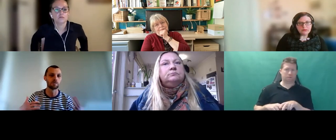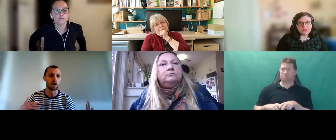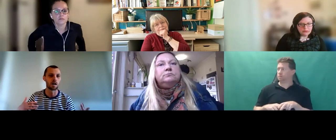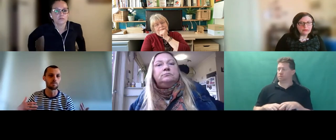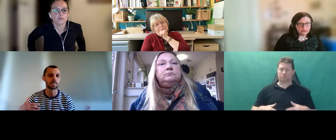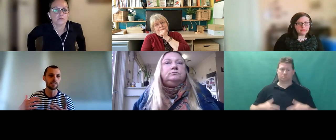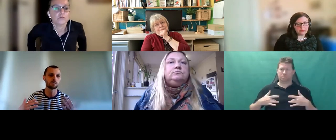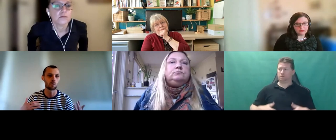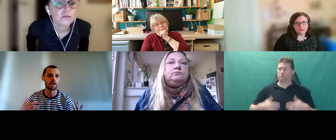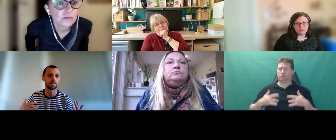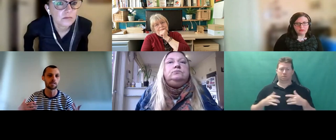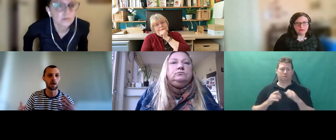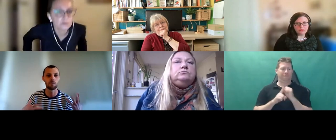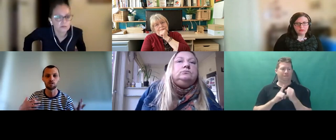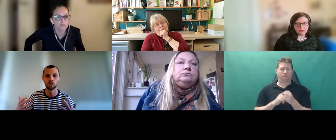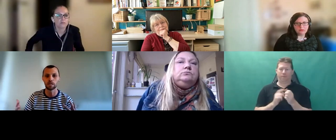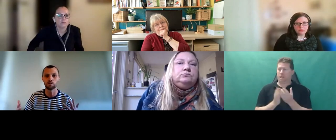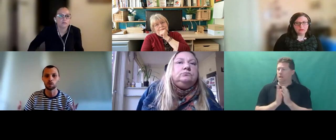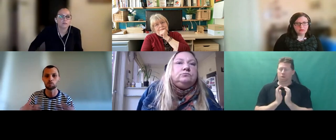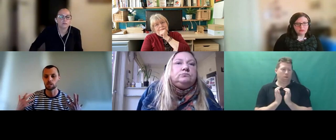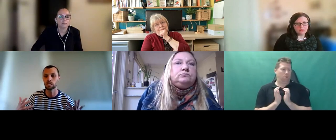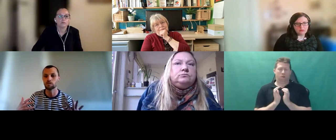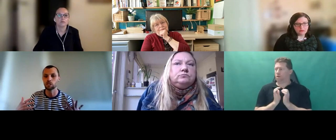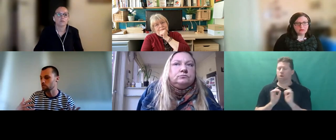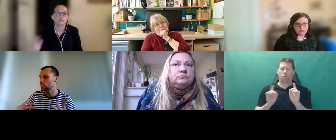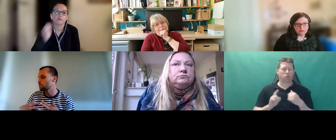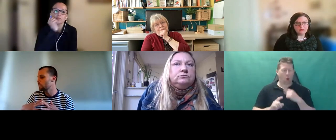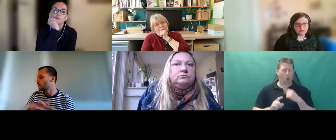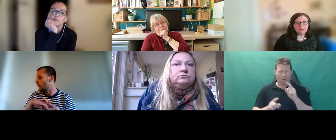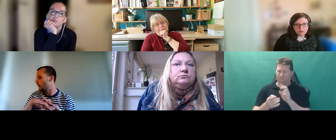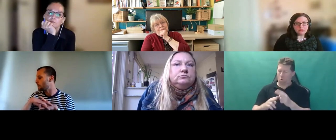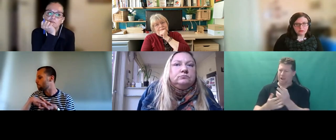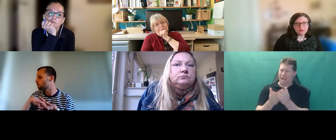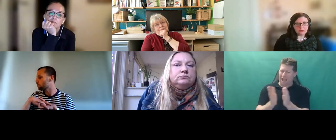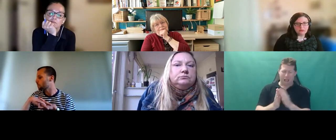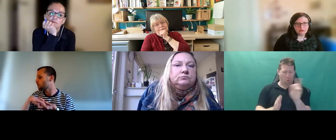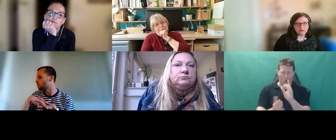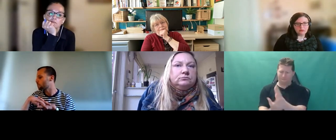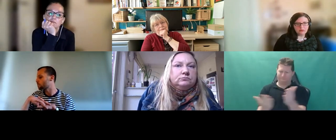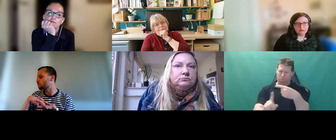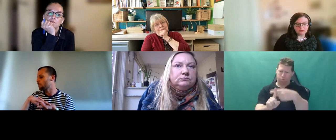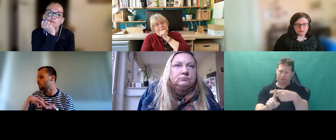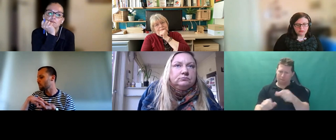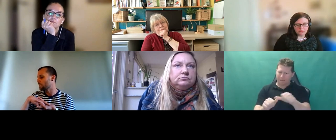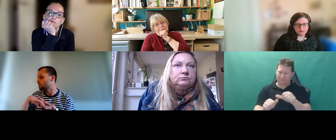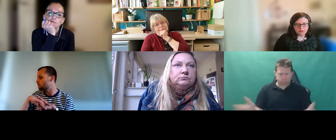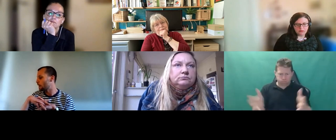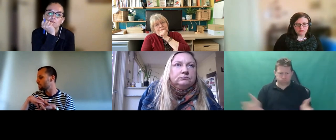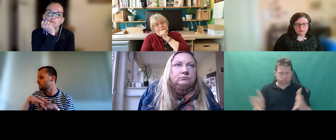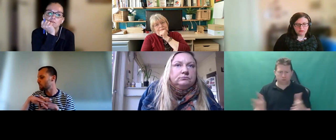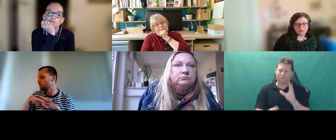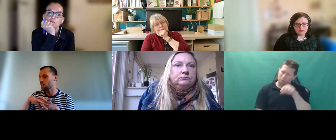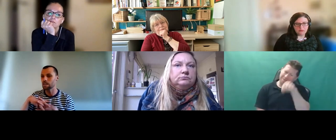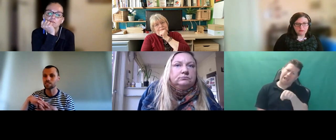of her environment in different ways. So I'm kind of often looking for what's productive and generative, um, from those kinds of